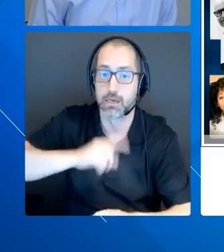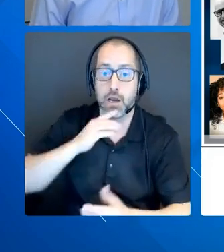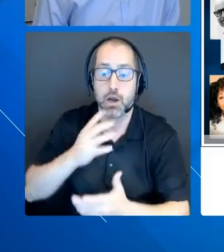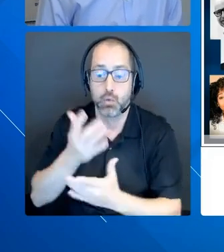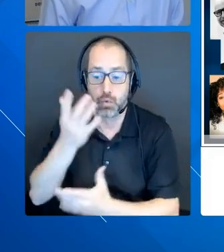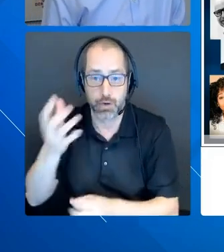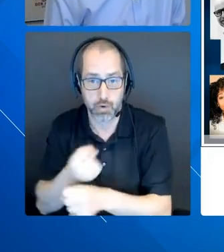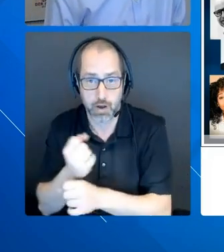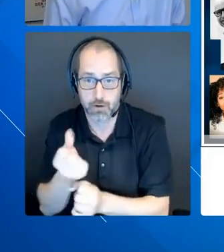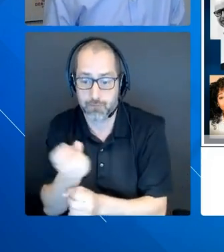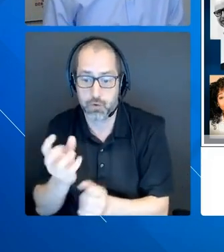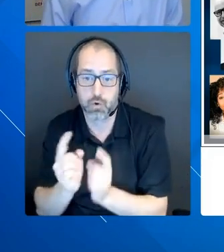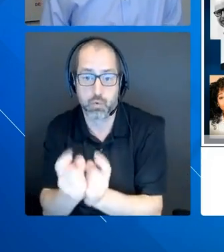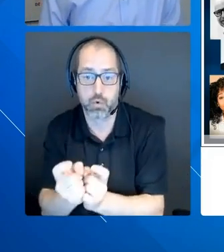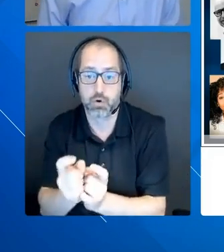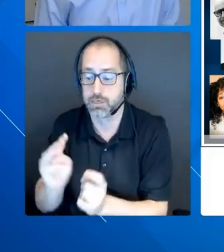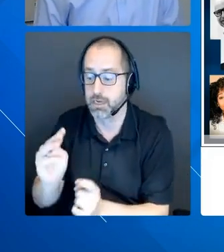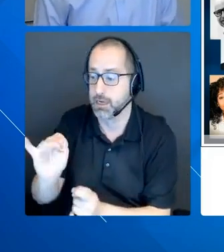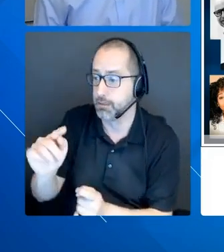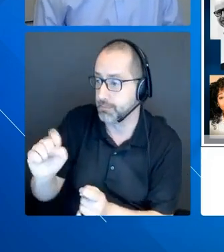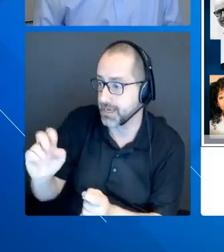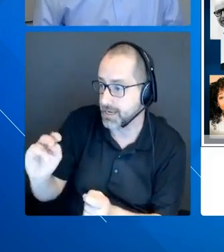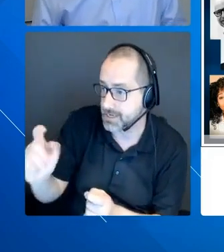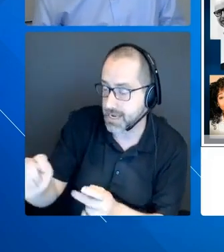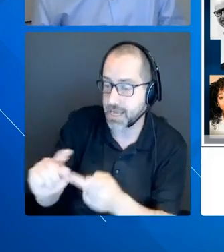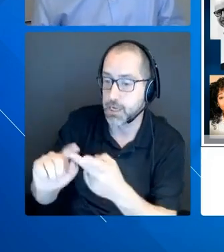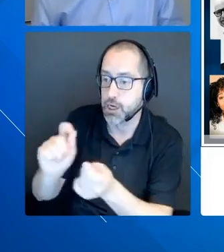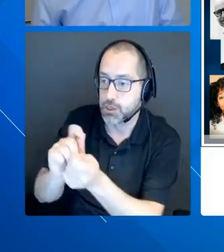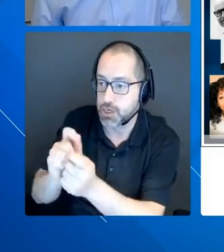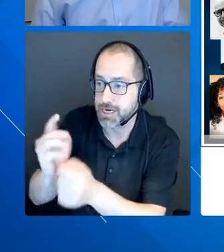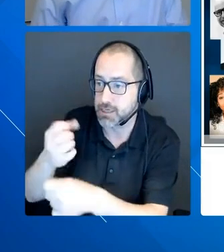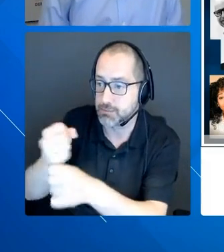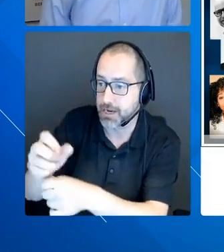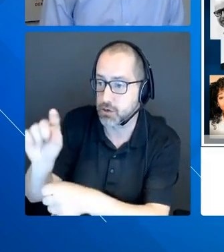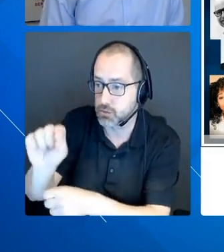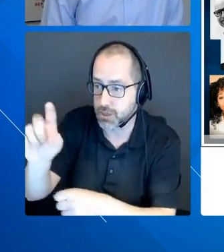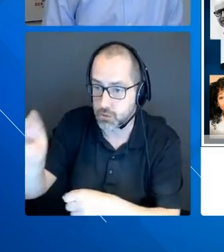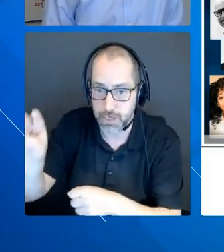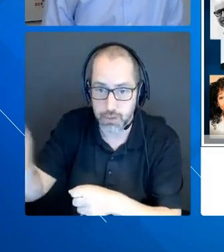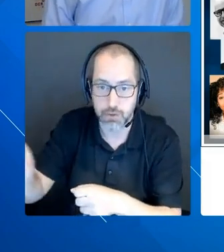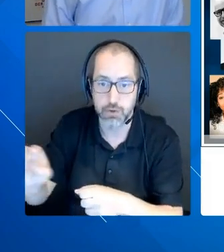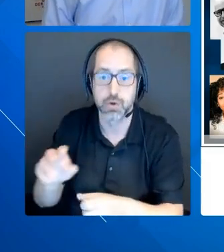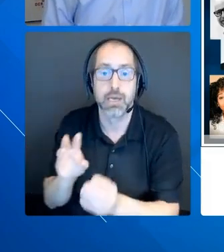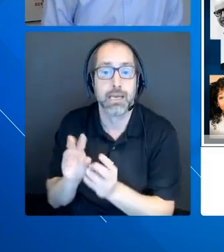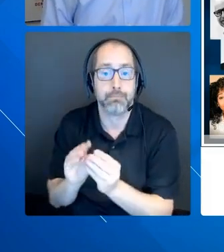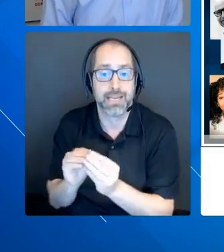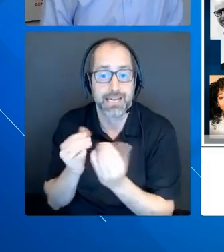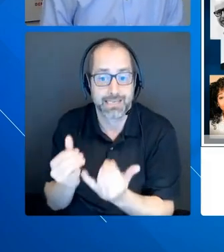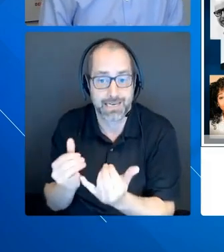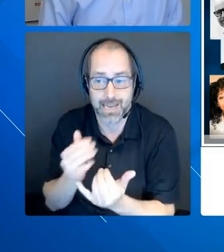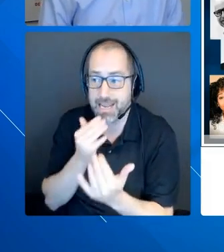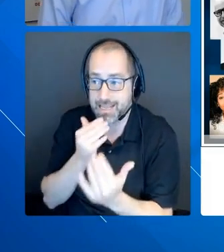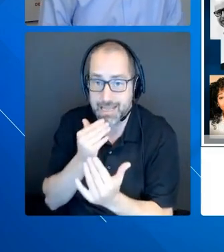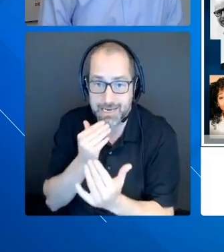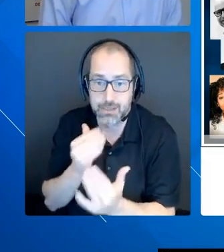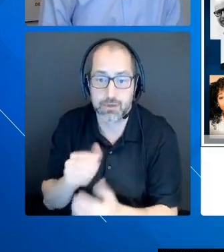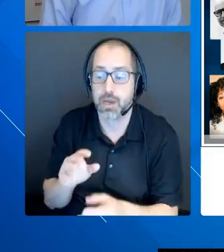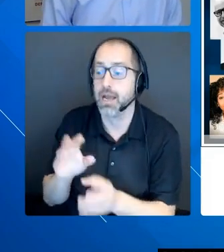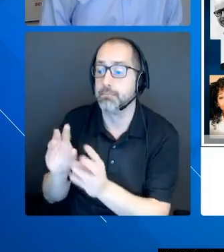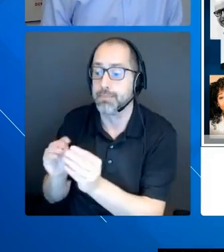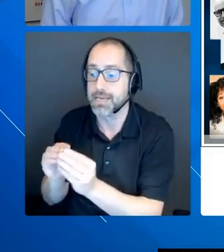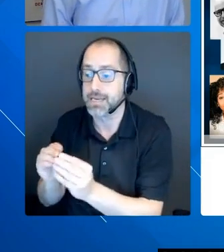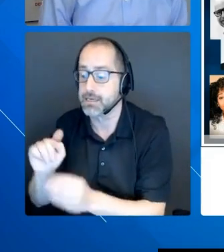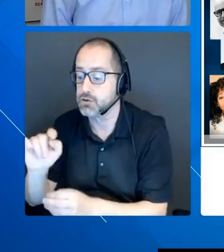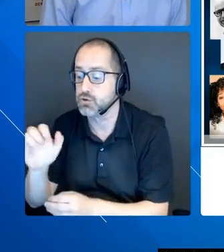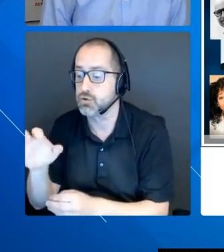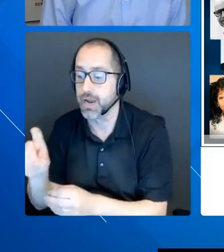got a MeetingsNet. Thank you very much. We got a Changemakers 2022. Meetings Today also thank you. We got ones called a Meetings Trend Center. I think there were